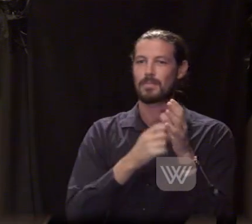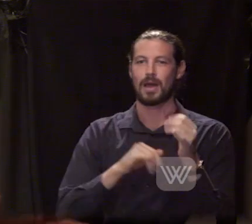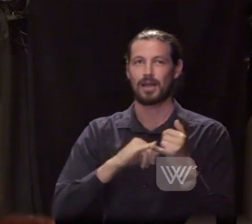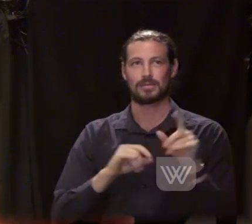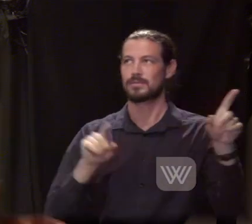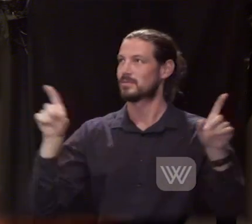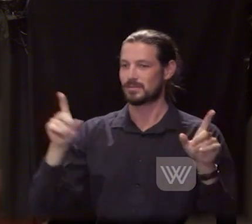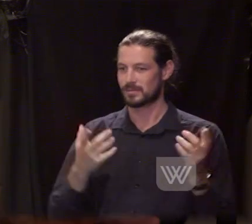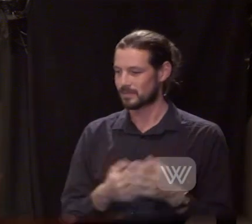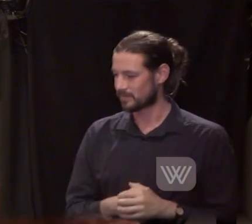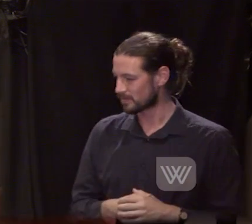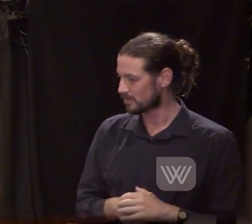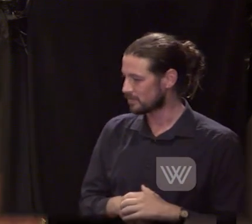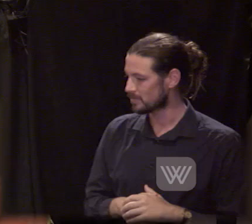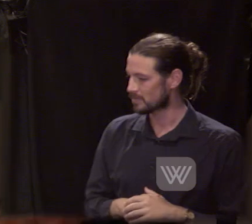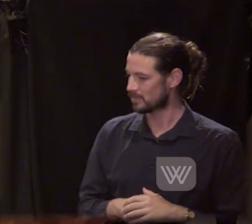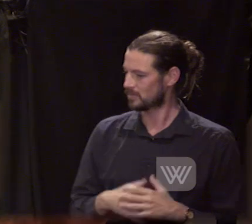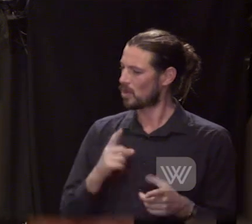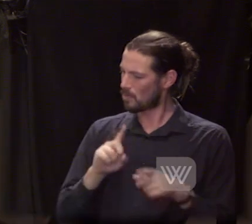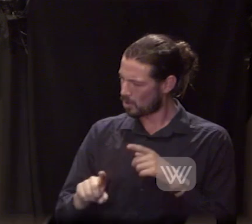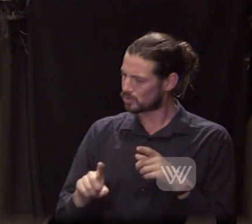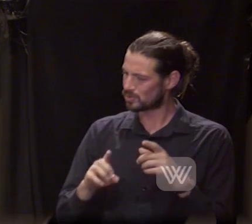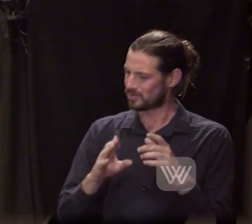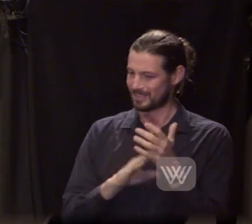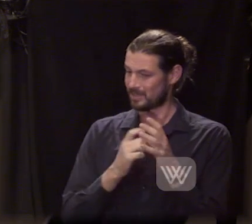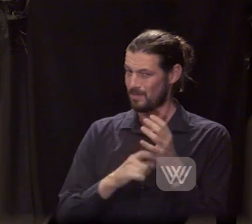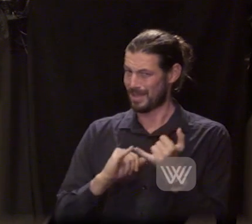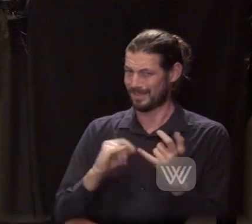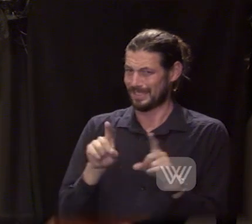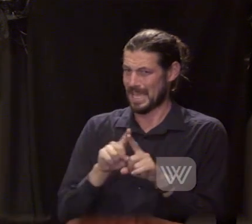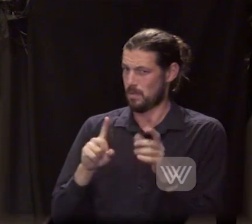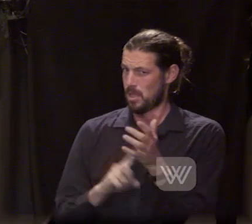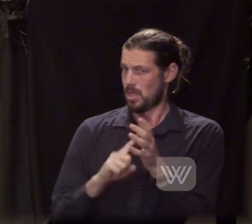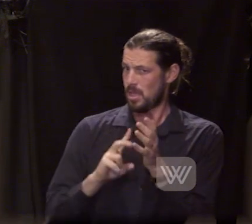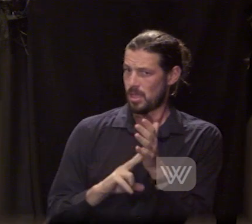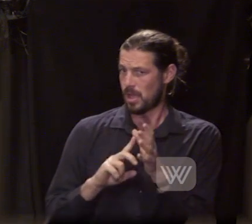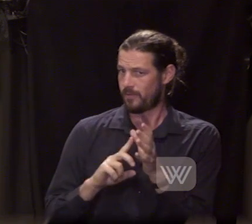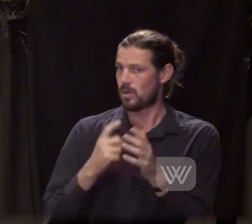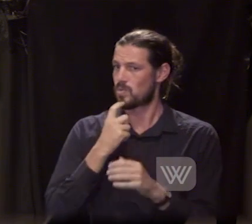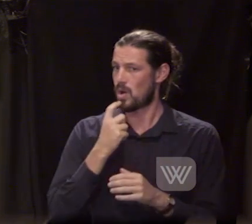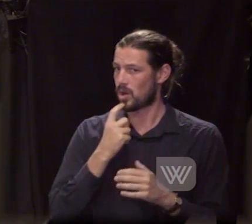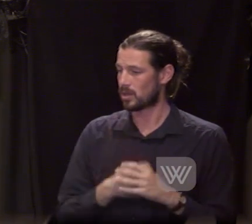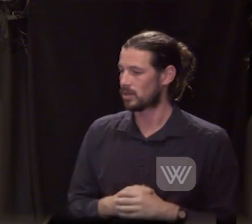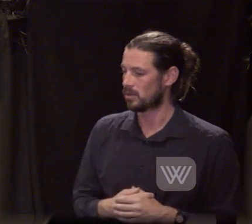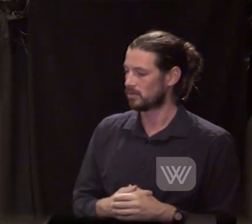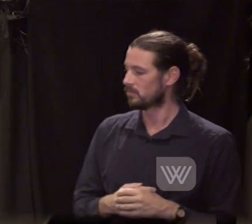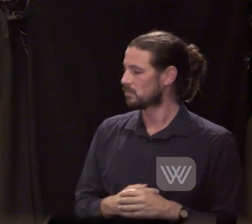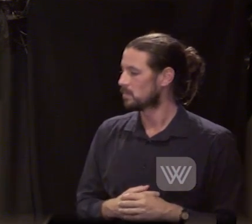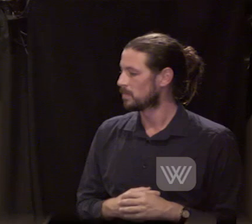Mars is maybe some sandy soil on the top, but it's all lava rock, and very unweathered at that. And